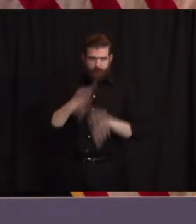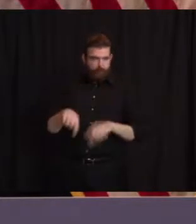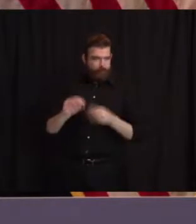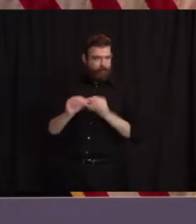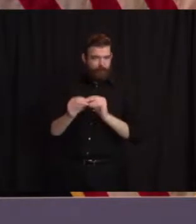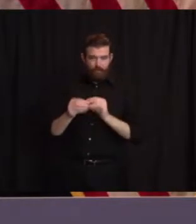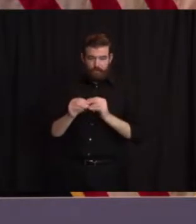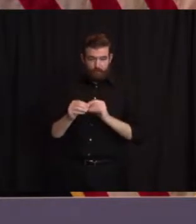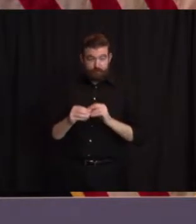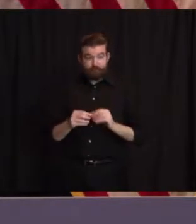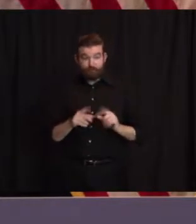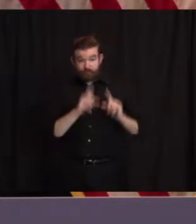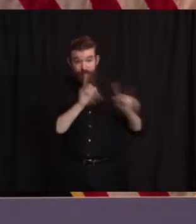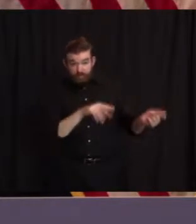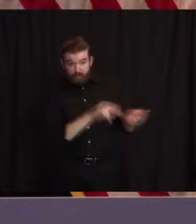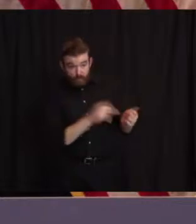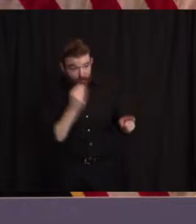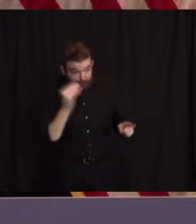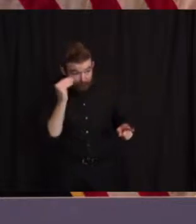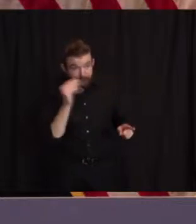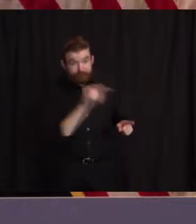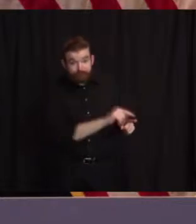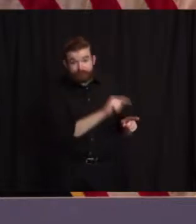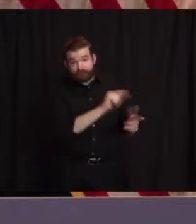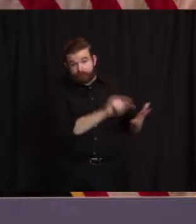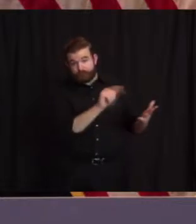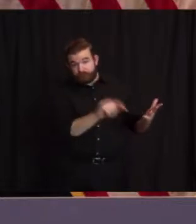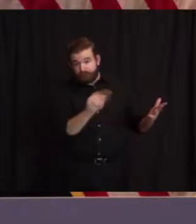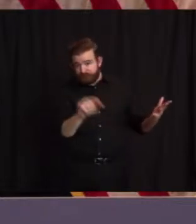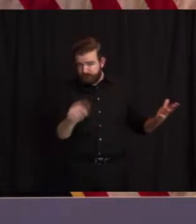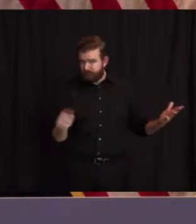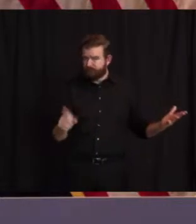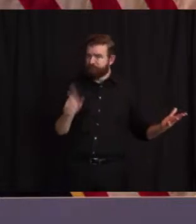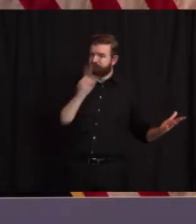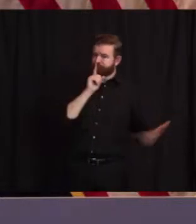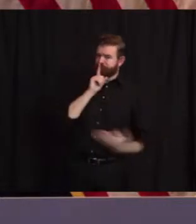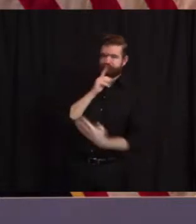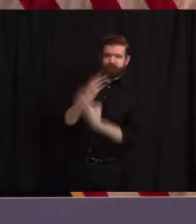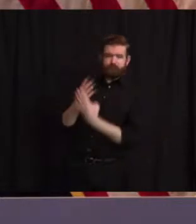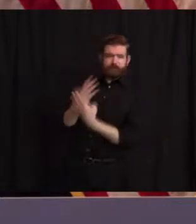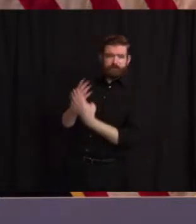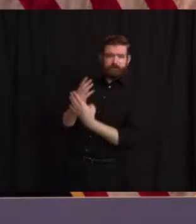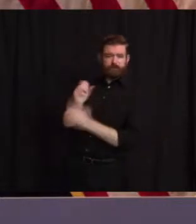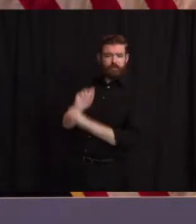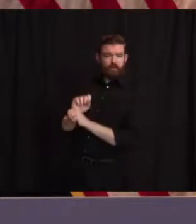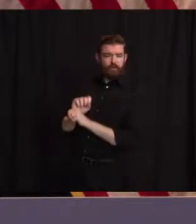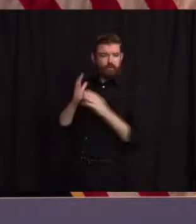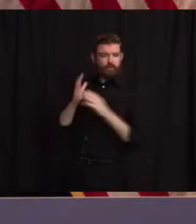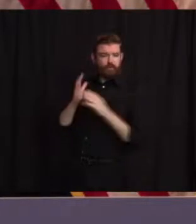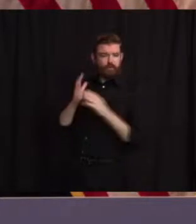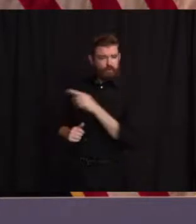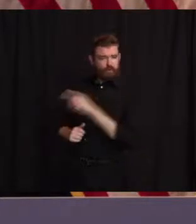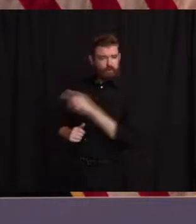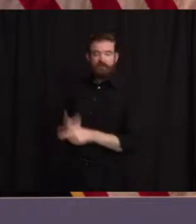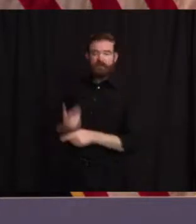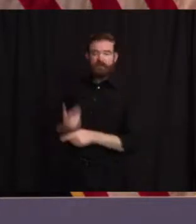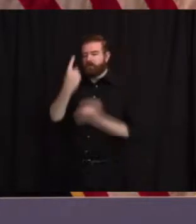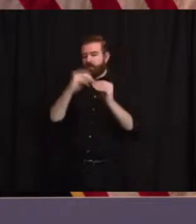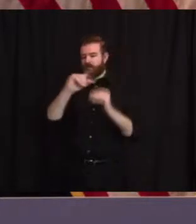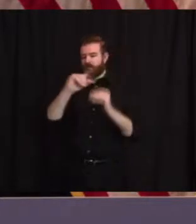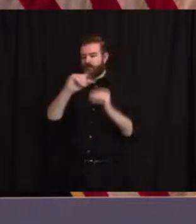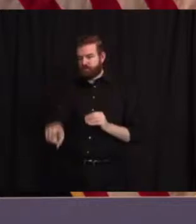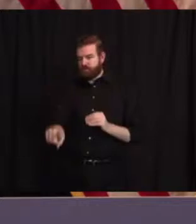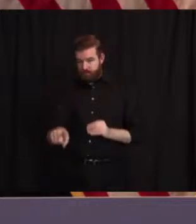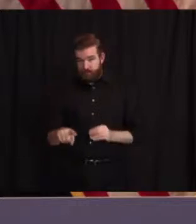cetera? And then on one more on last taxes. one, please. Very simply on the budget, should residents prepare for